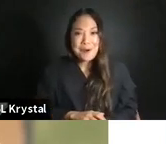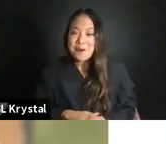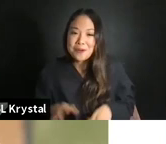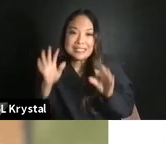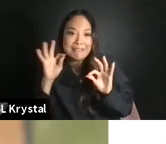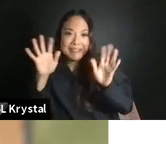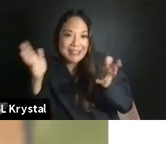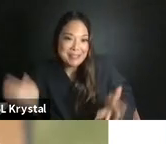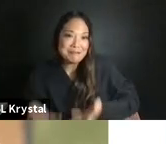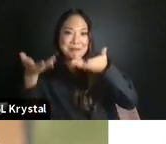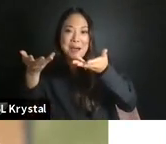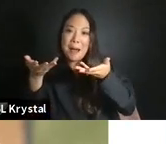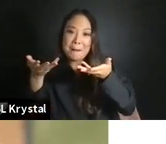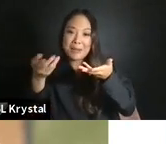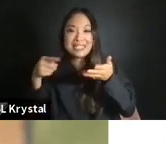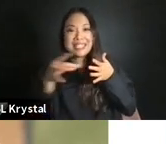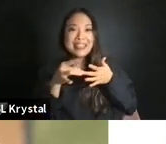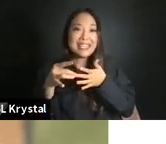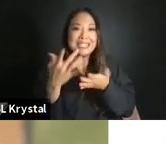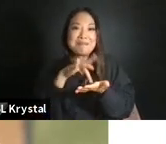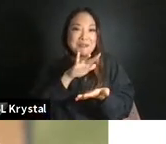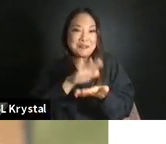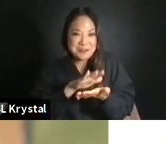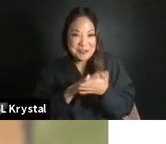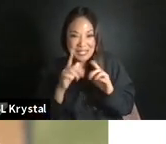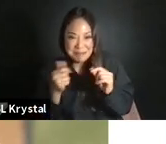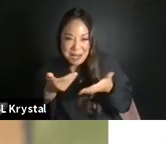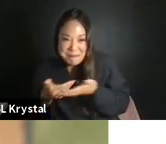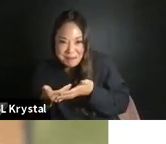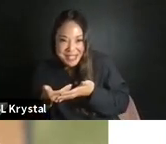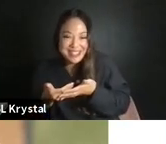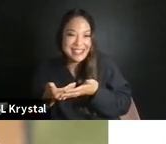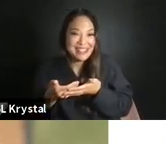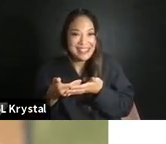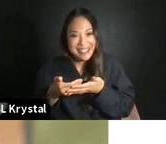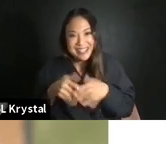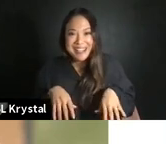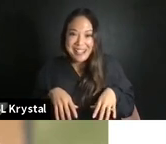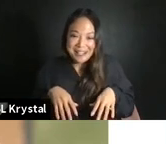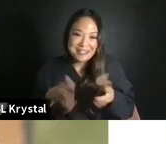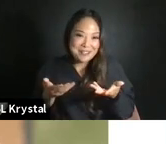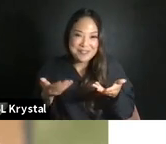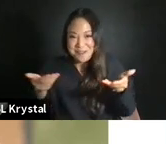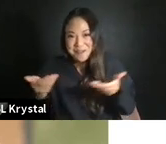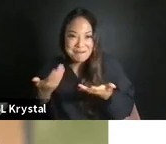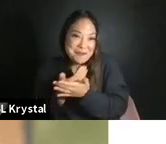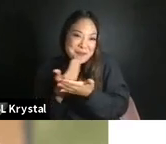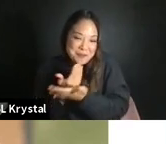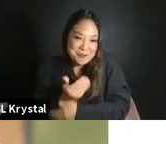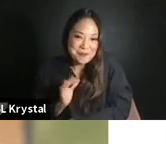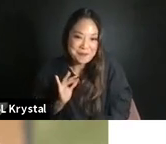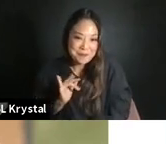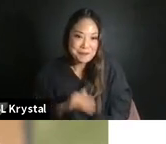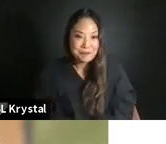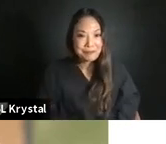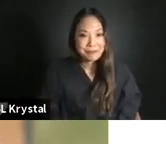as he uh leads a middle school and uh also uh welcomes a brand new baby um into his